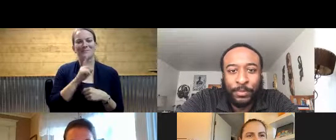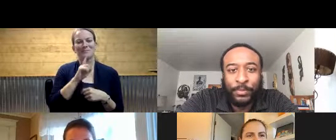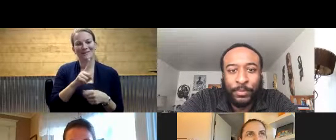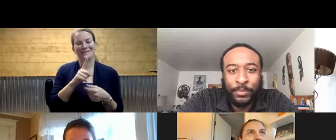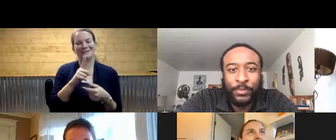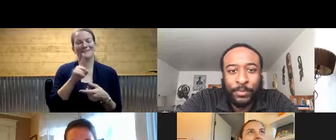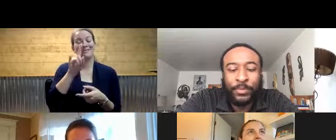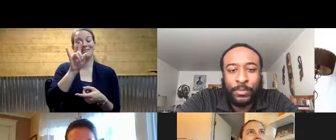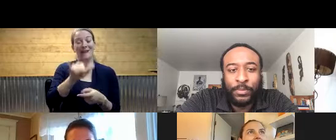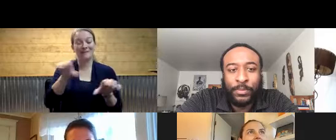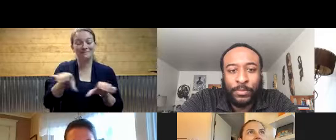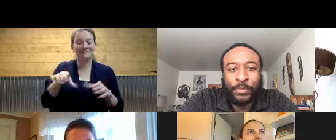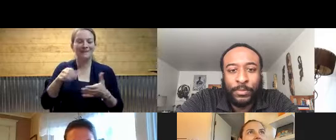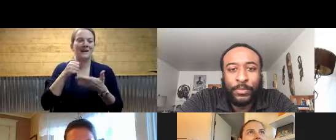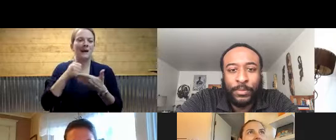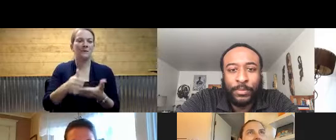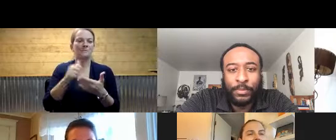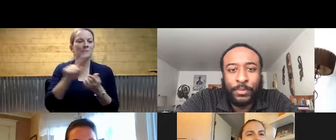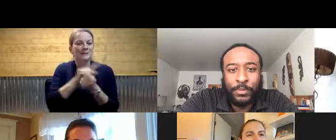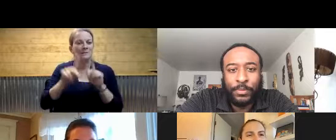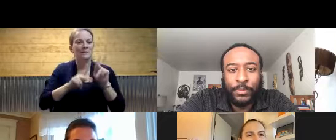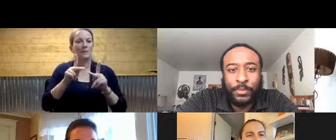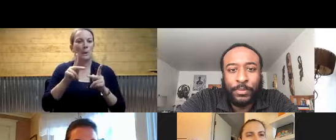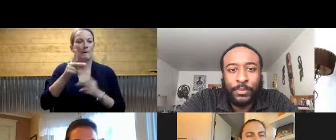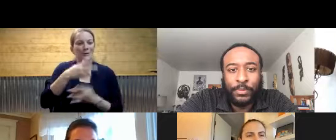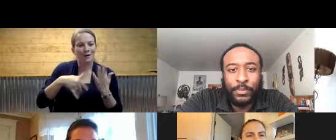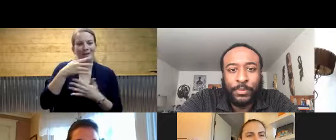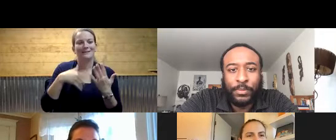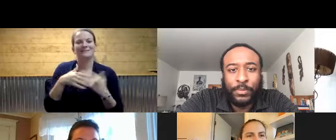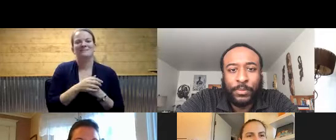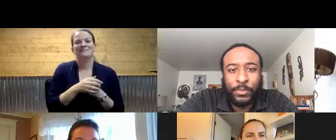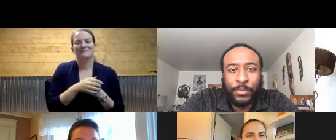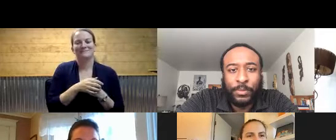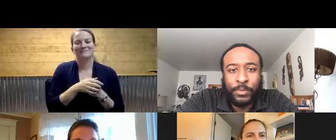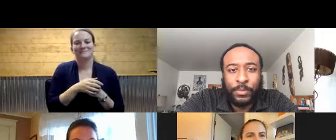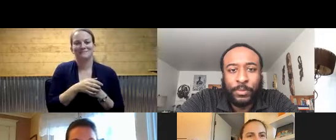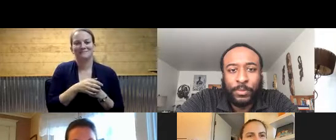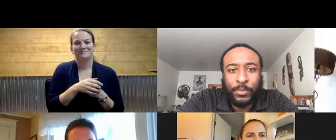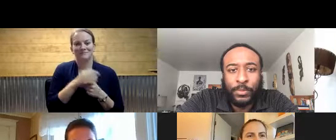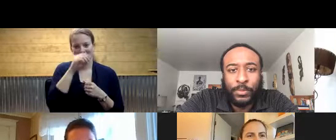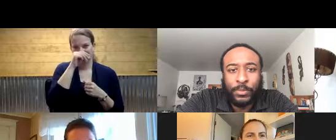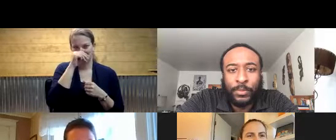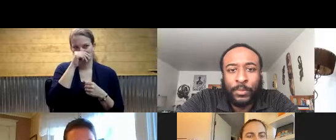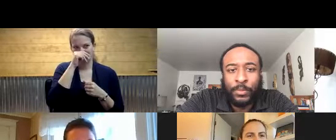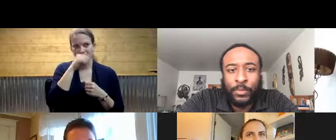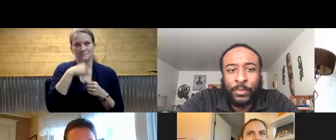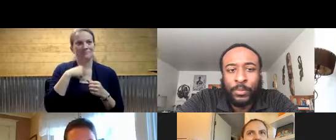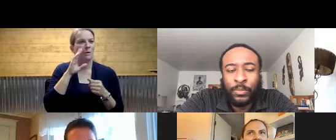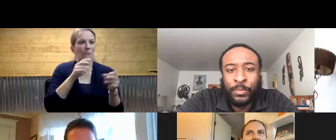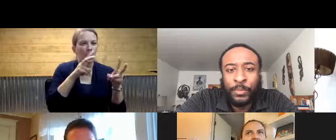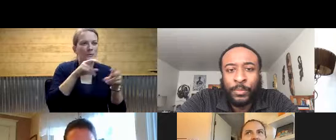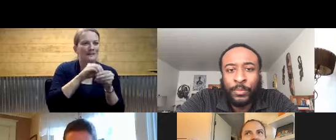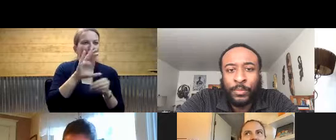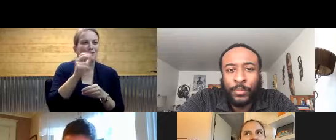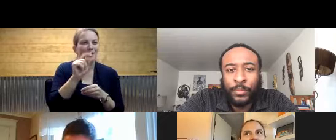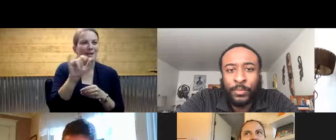out of your shell, and interact, right? Another thing what I would say, which is I'm gonna type that in the chat as well, but keep an eye for the